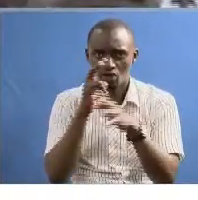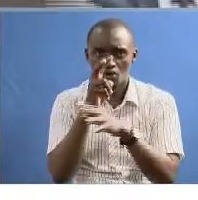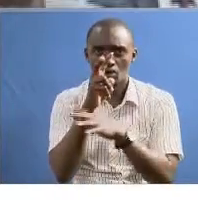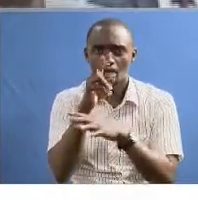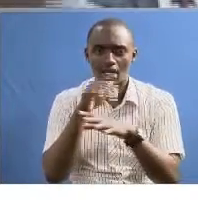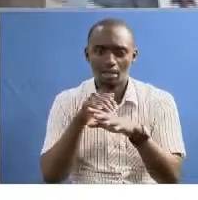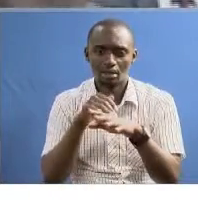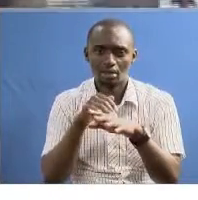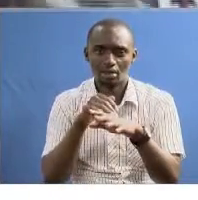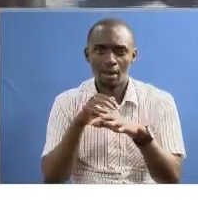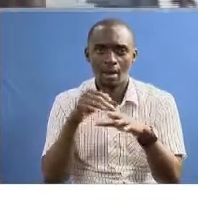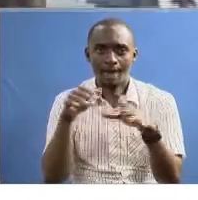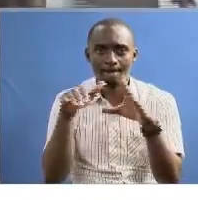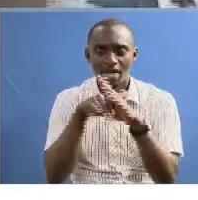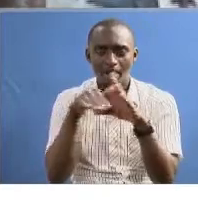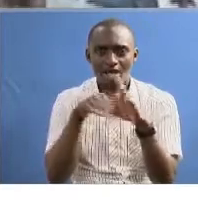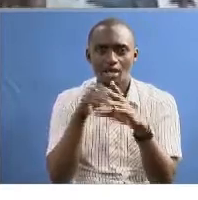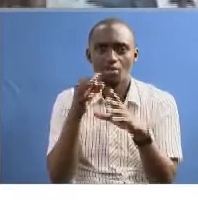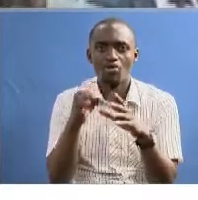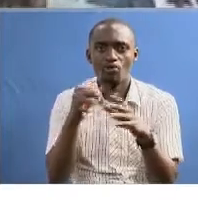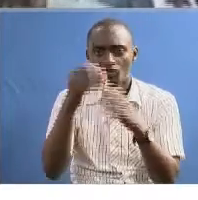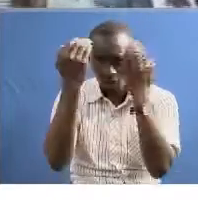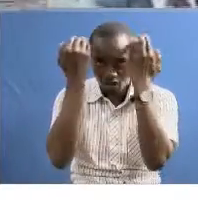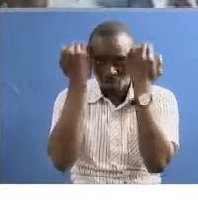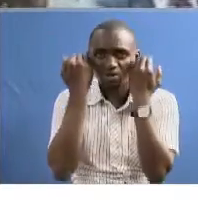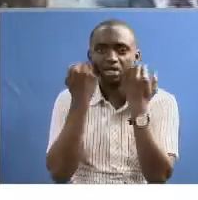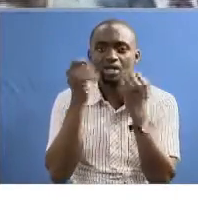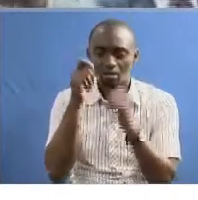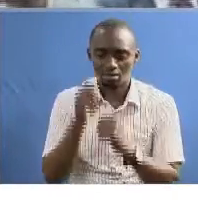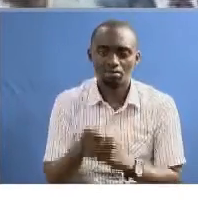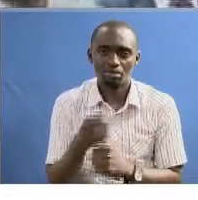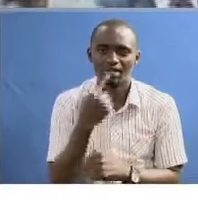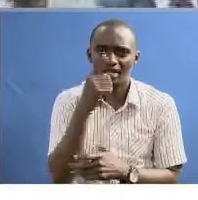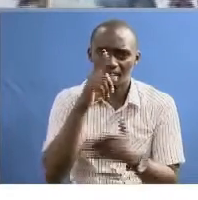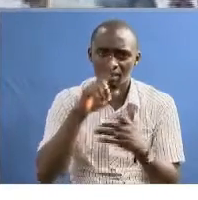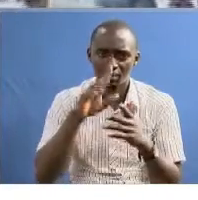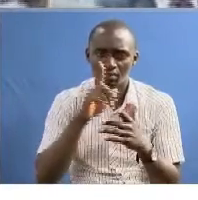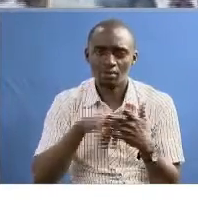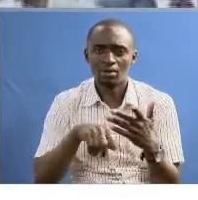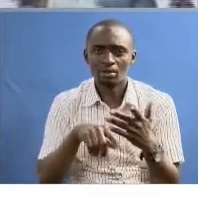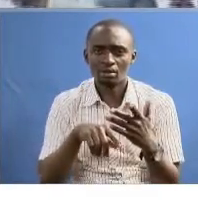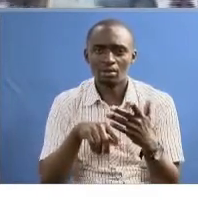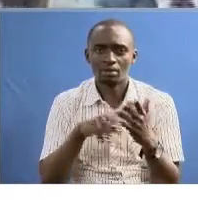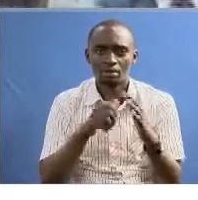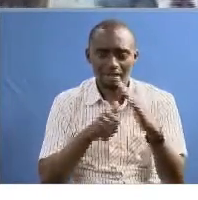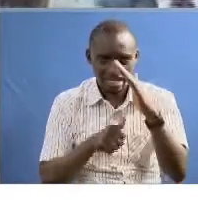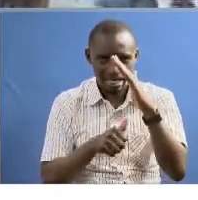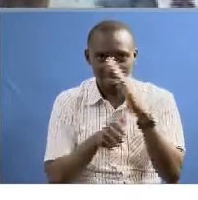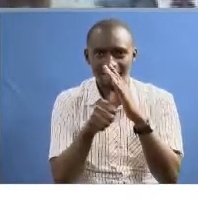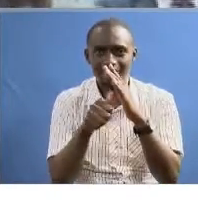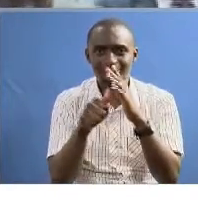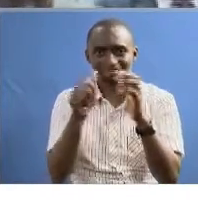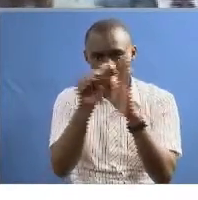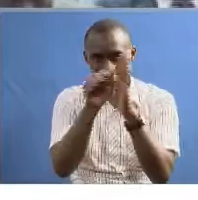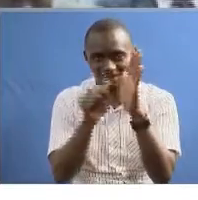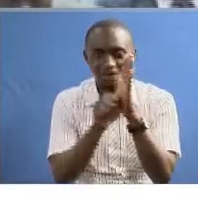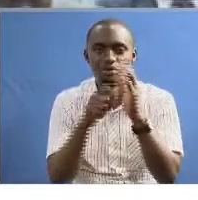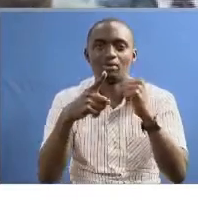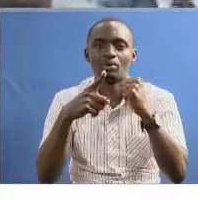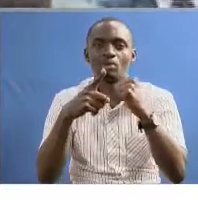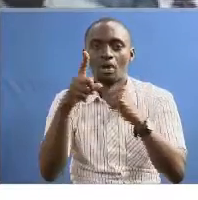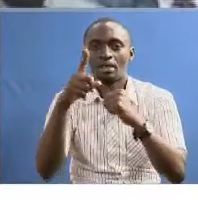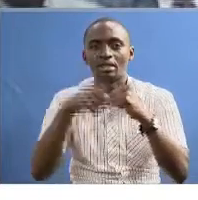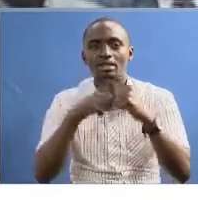composition or the membership of the judiciary, which is set clearly under Article 161.1 of the